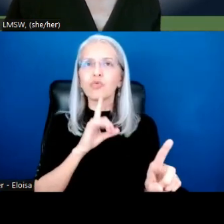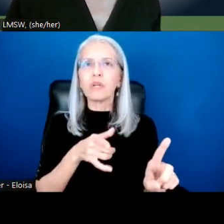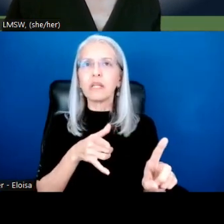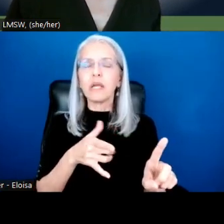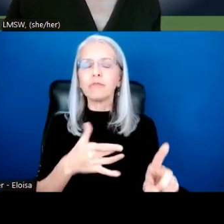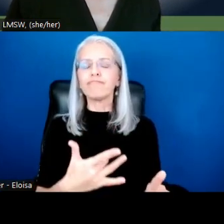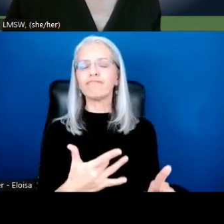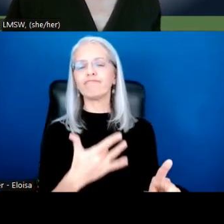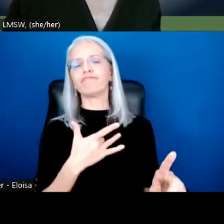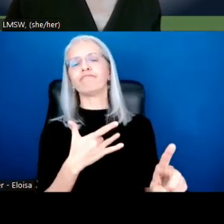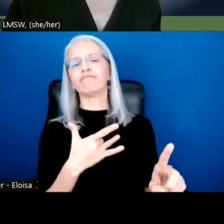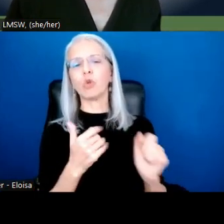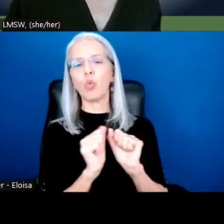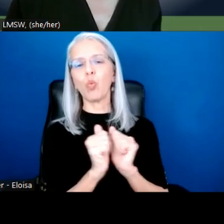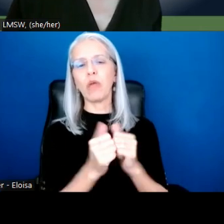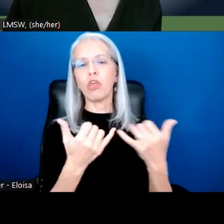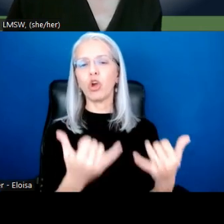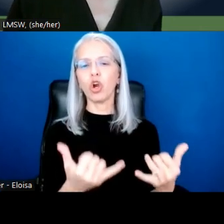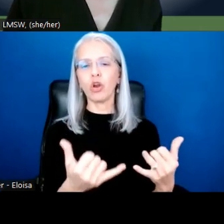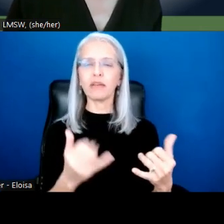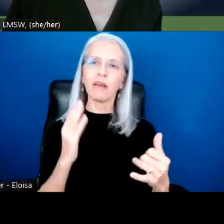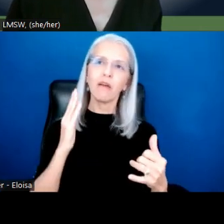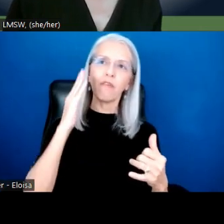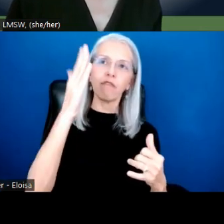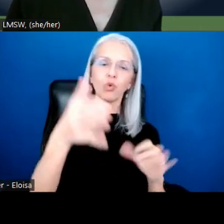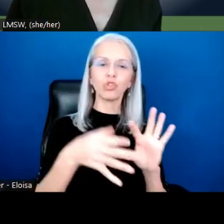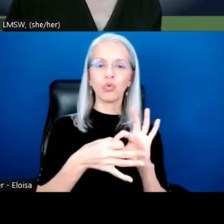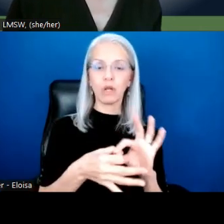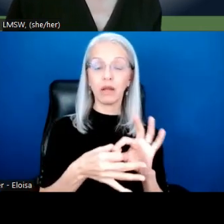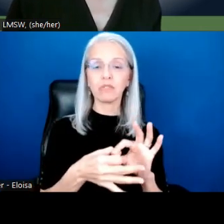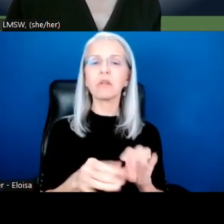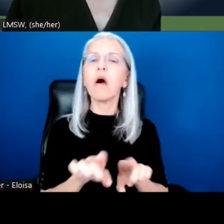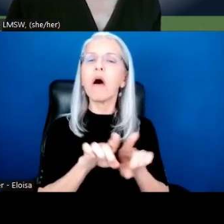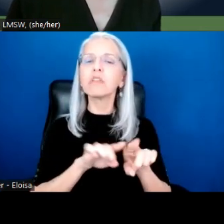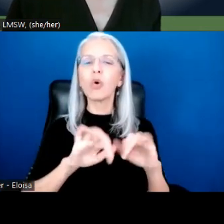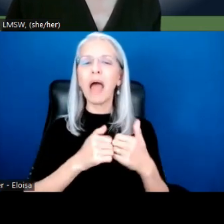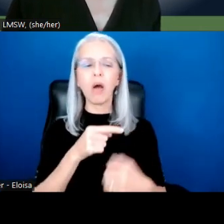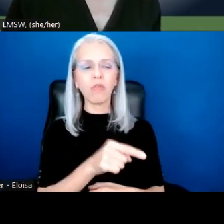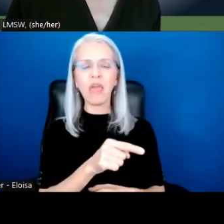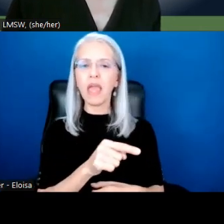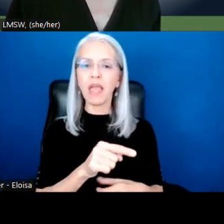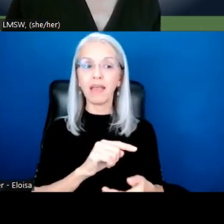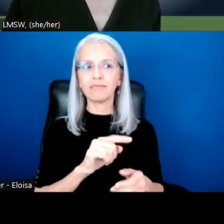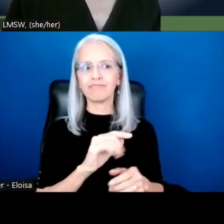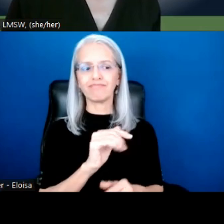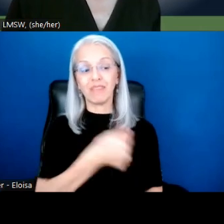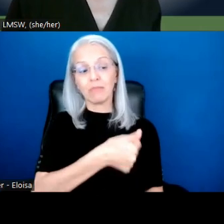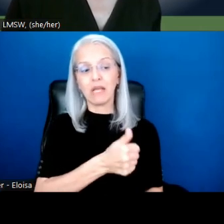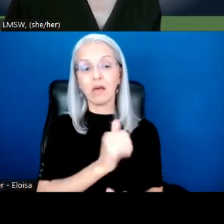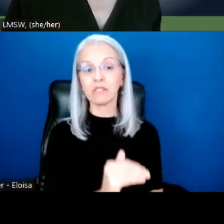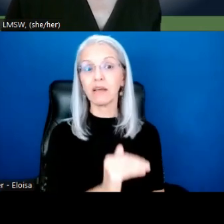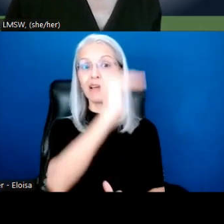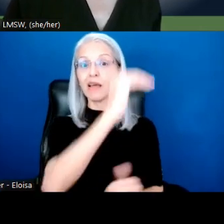resonating with current and future relationships, and even how they'll be as potential parents. We